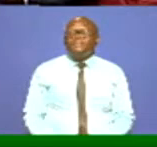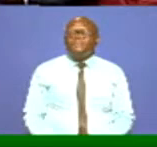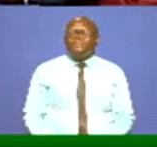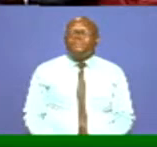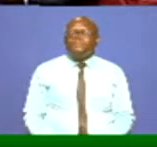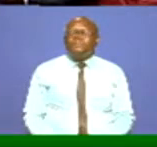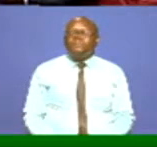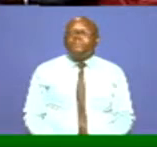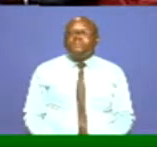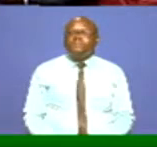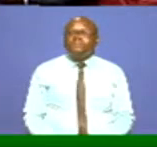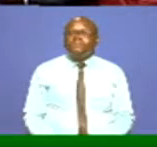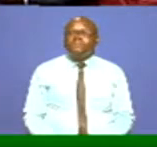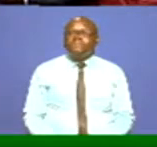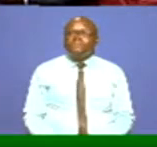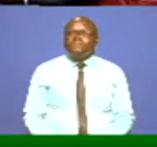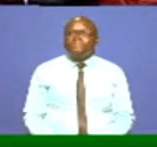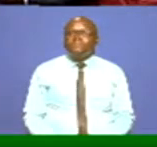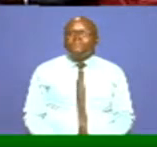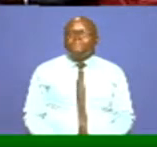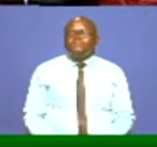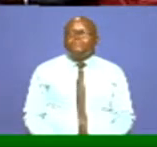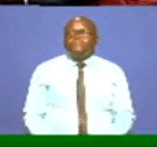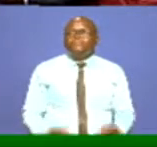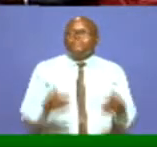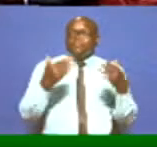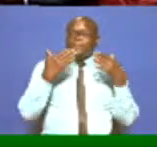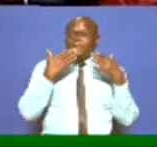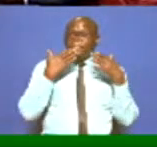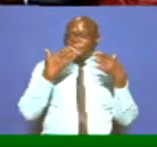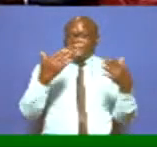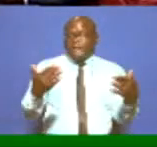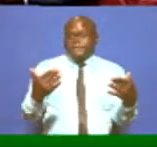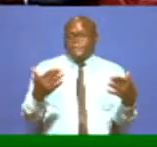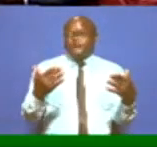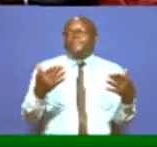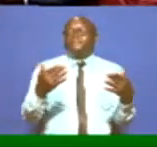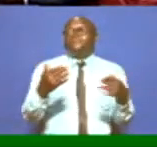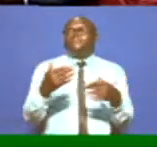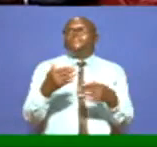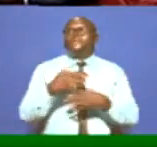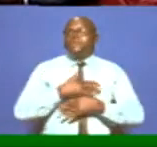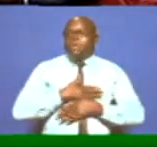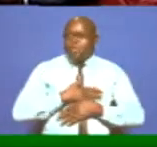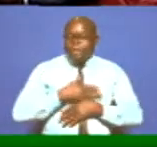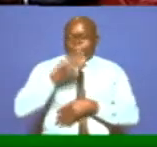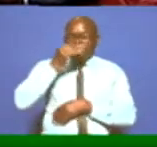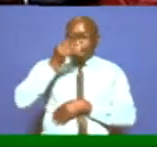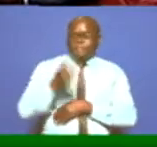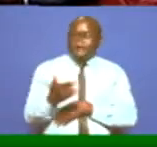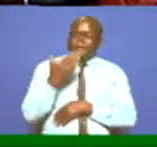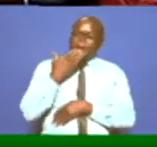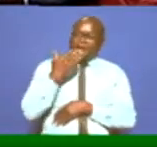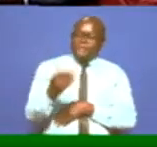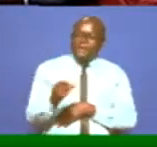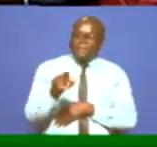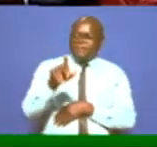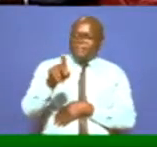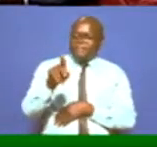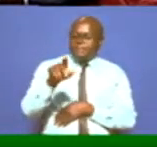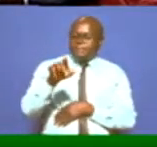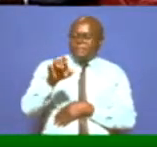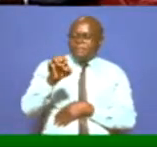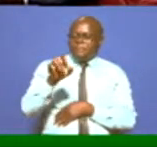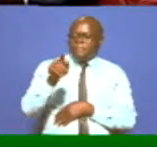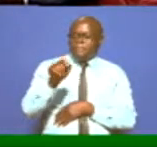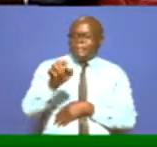come to the panel. Thank you, Honorable Speaker. I want to thank Honorable Keter for the efforts of